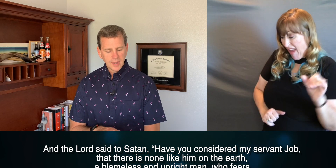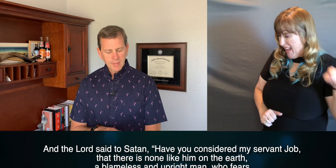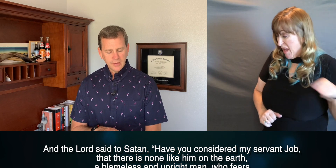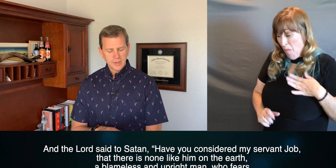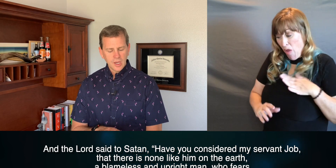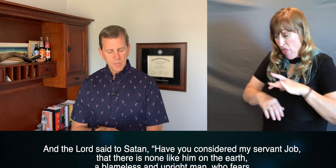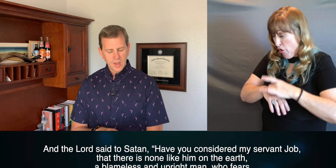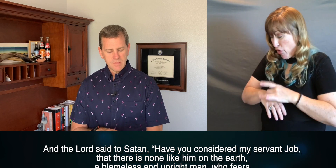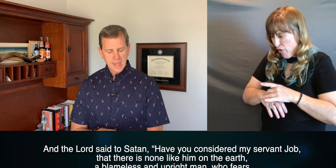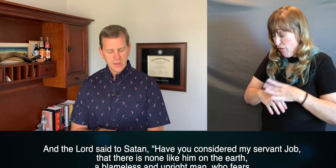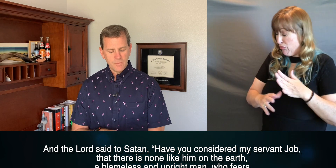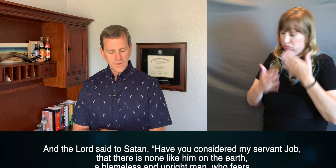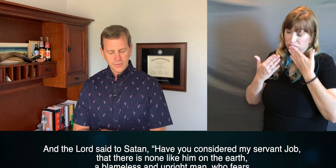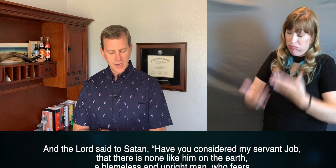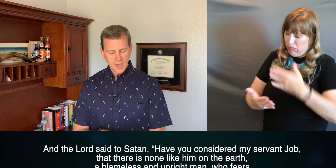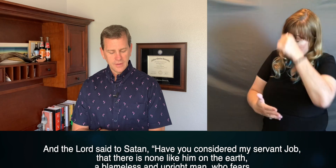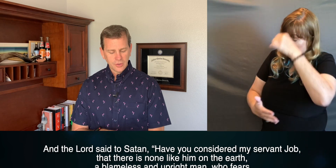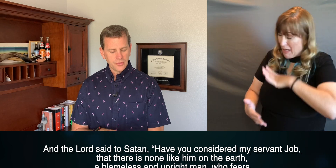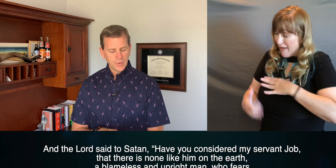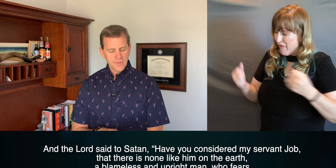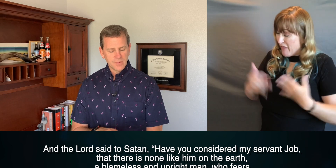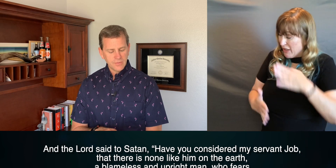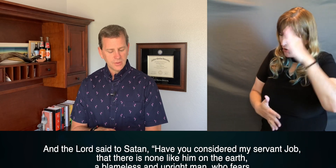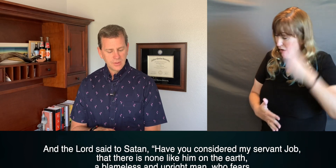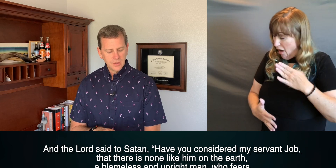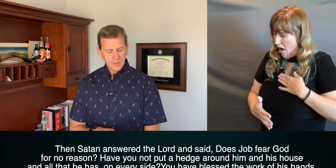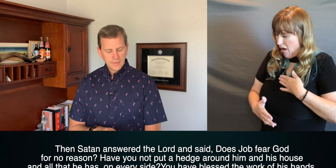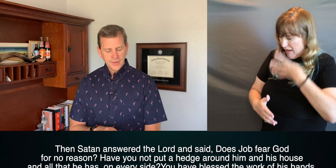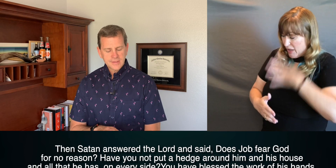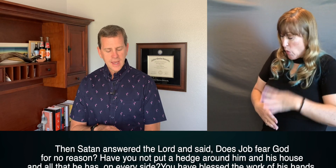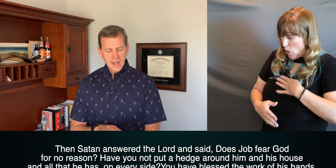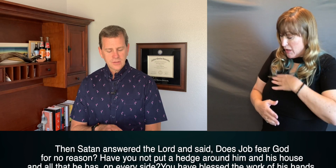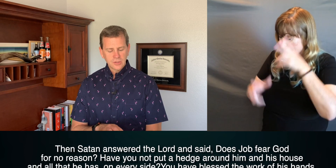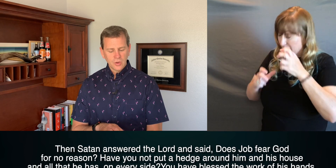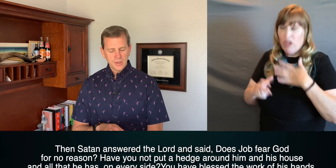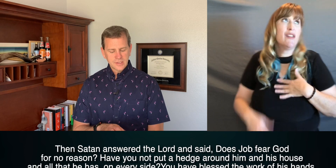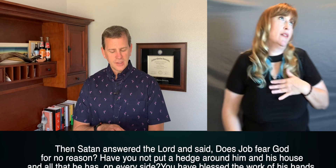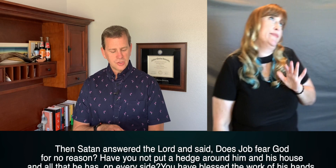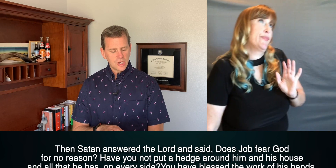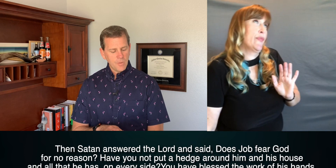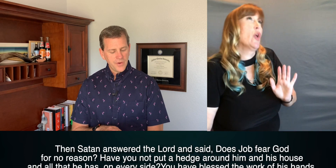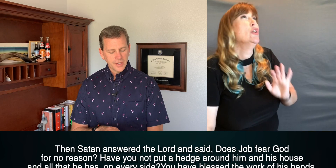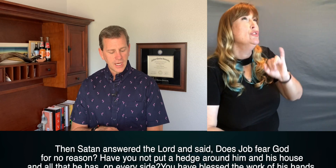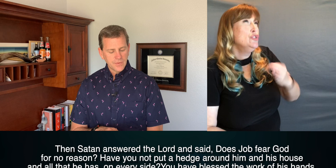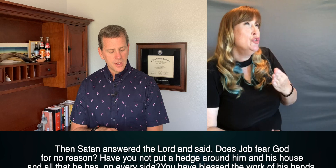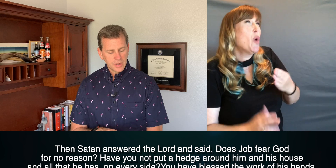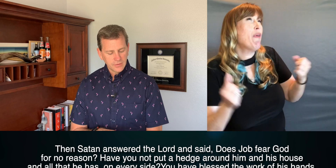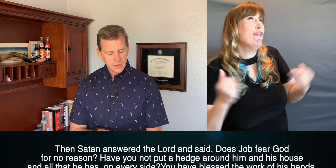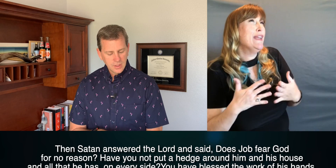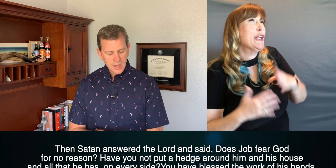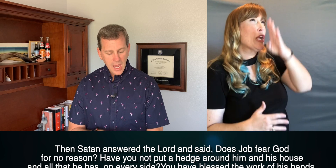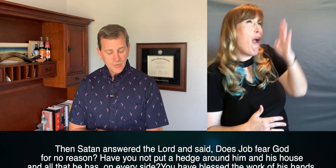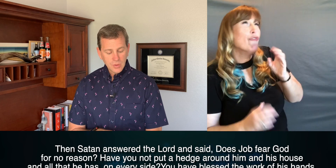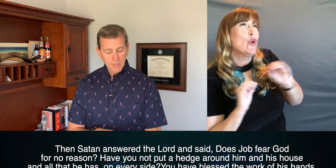a blameless and upright man who fears God and turns away from evil?' Then Satan answered the Lord and said, 'Does Job fear God for no